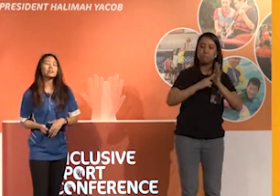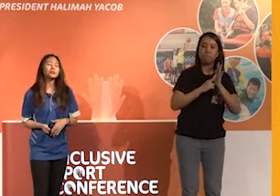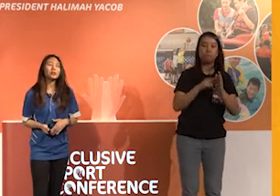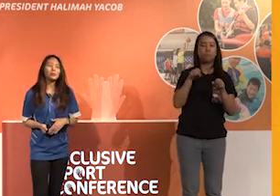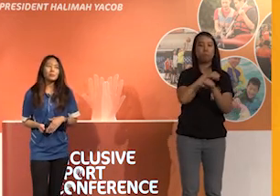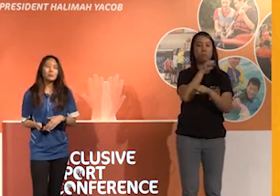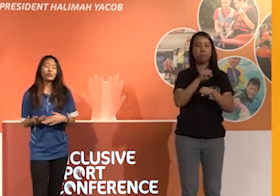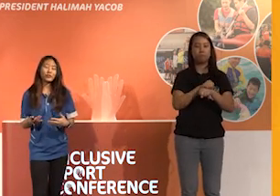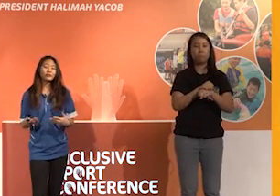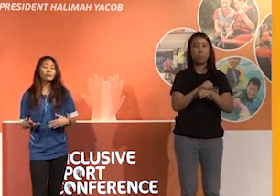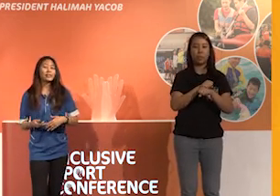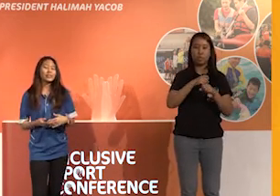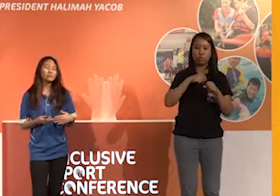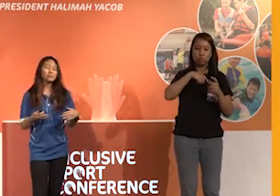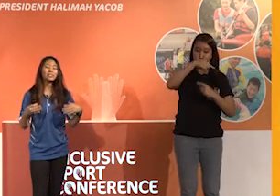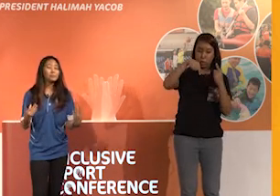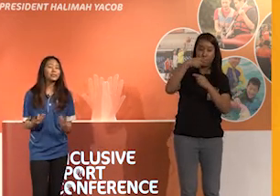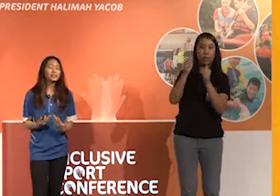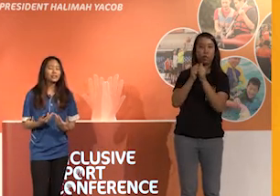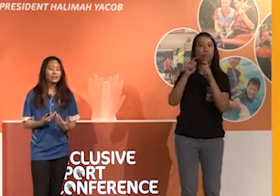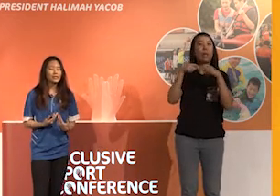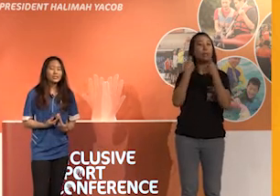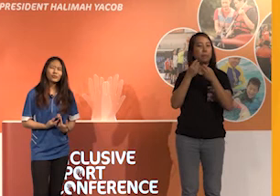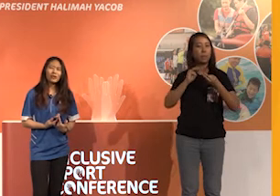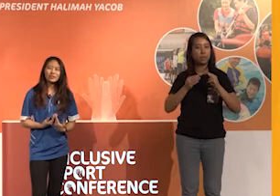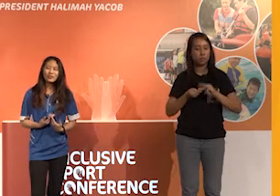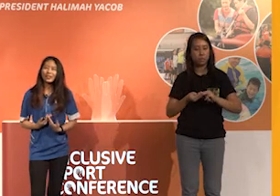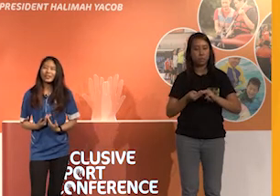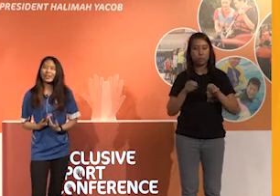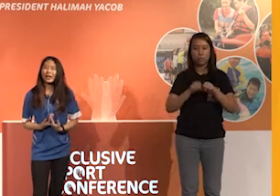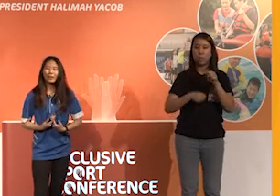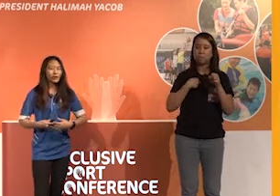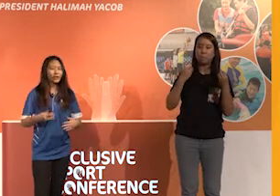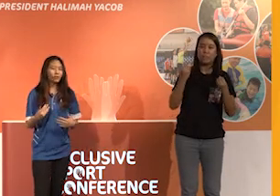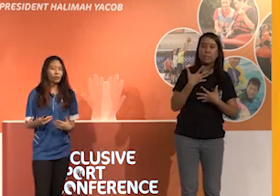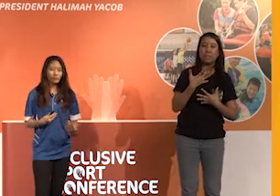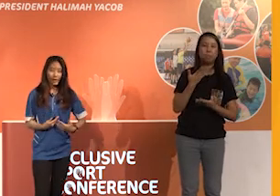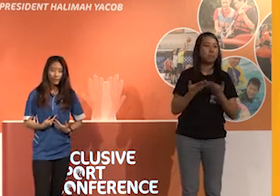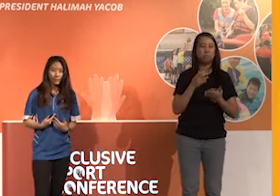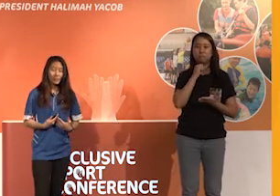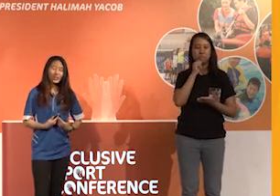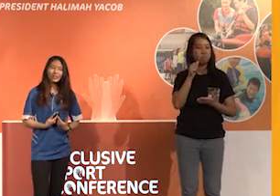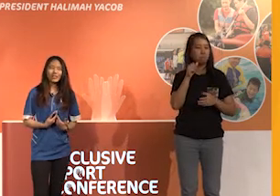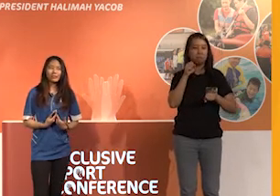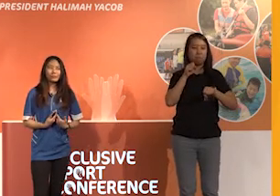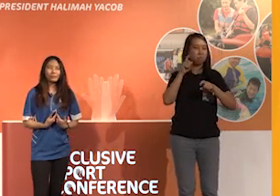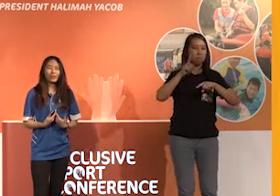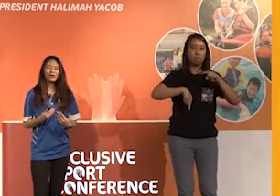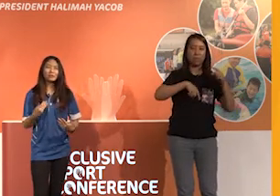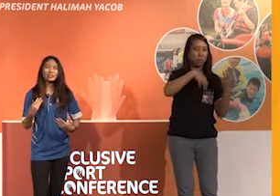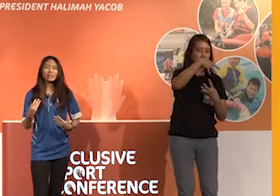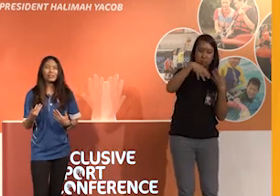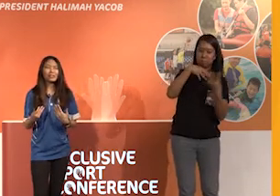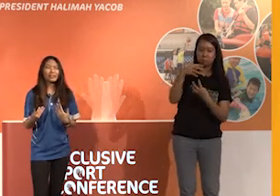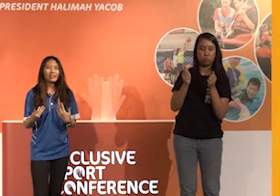and also traveling with my teammates. So I was afraid that like I might not get along with them because